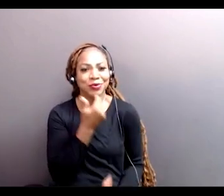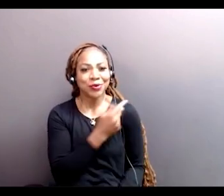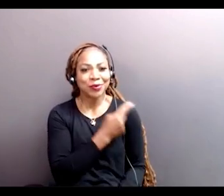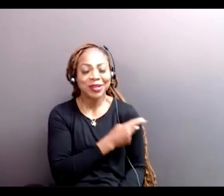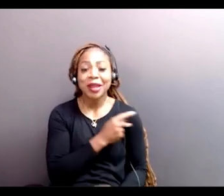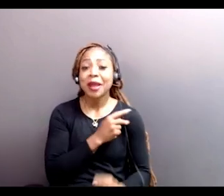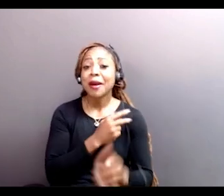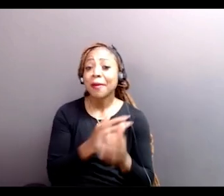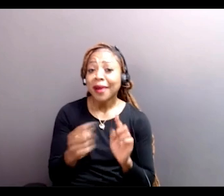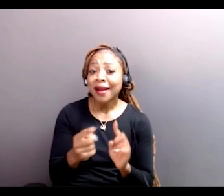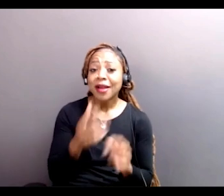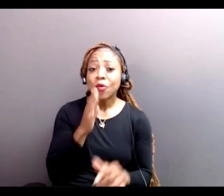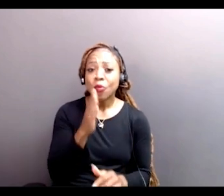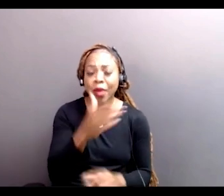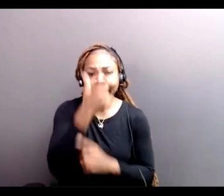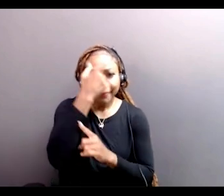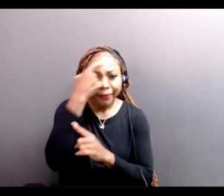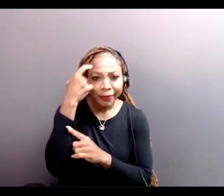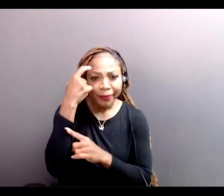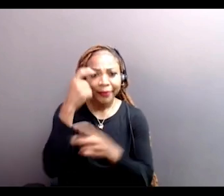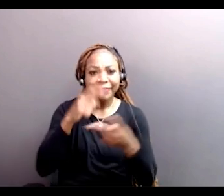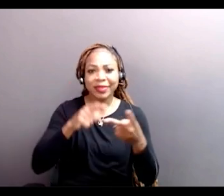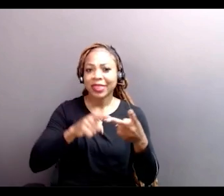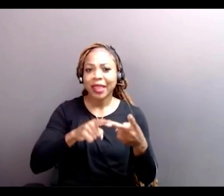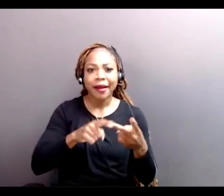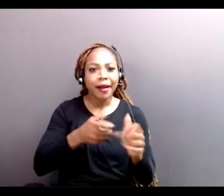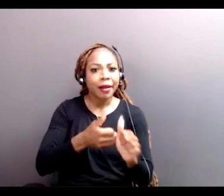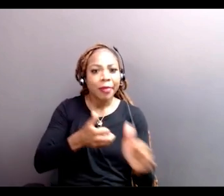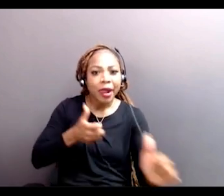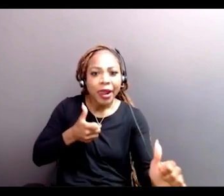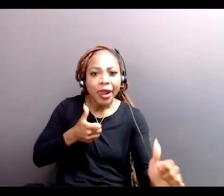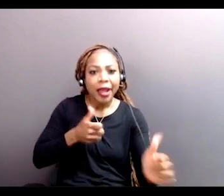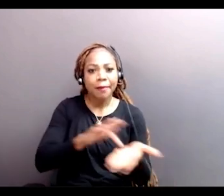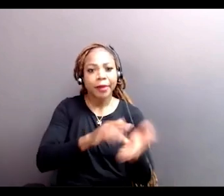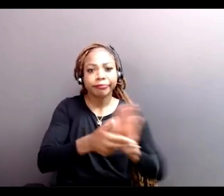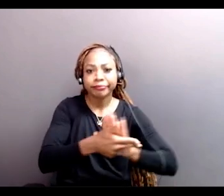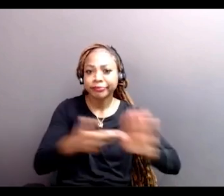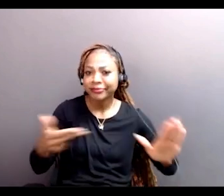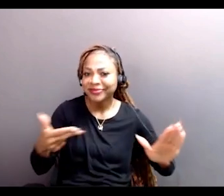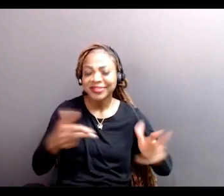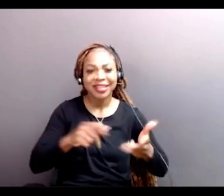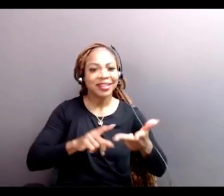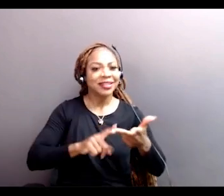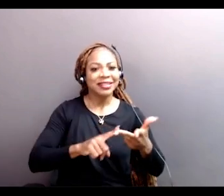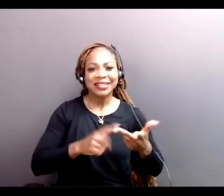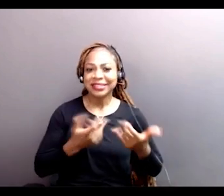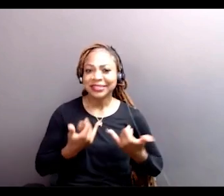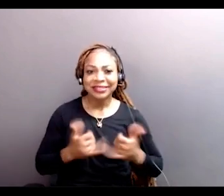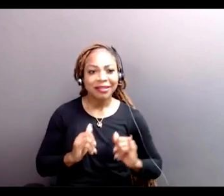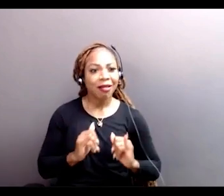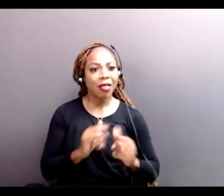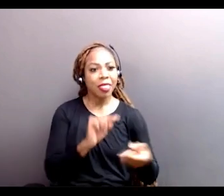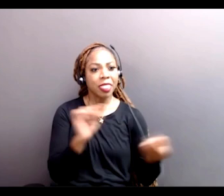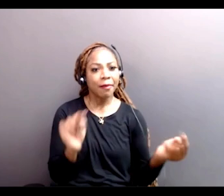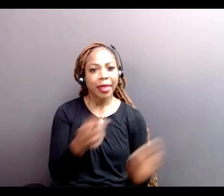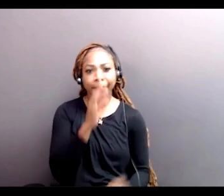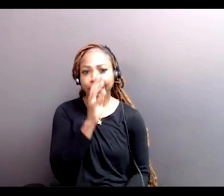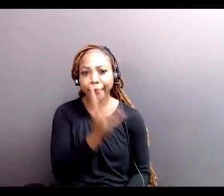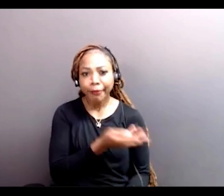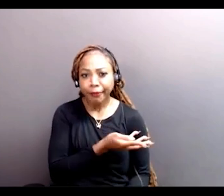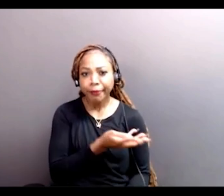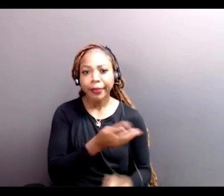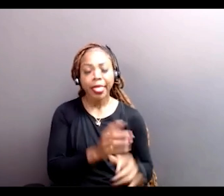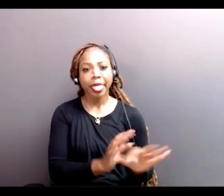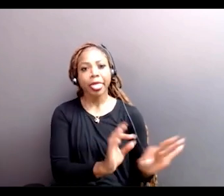still delayed diagnosis, there's still not having a physician, there's still having your pain diminished, not